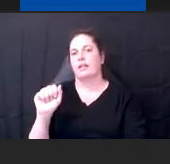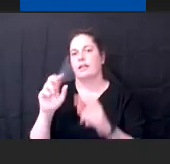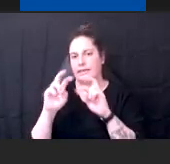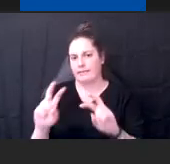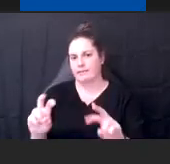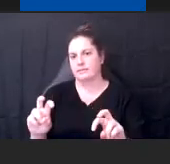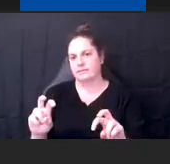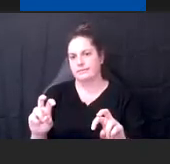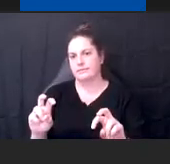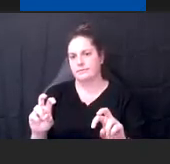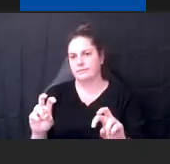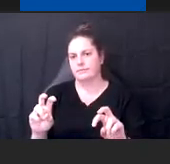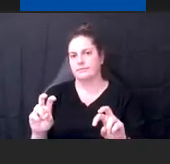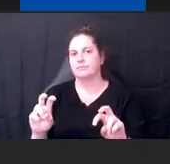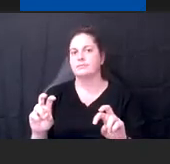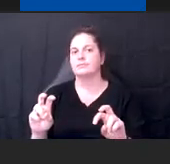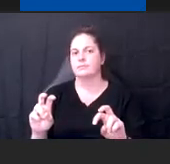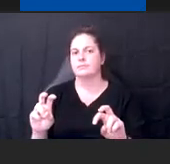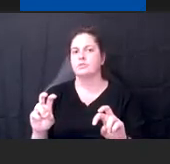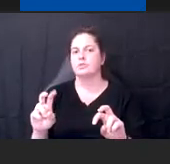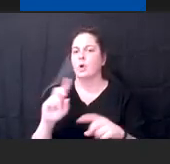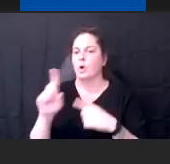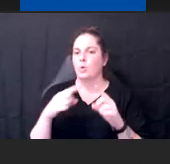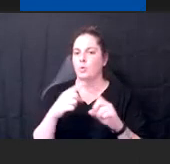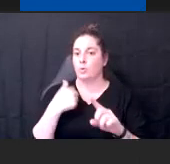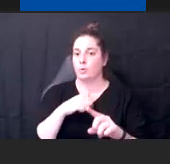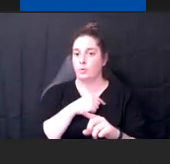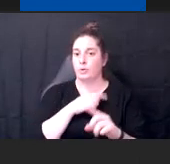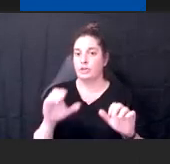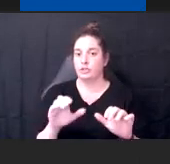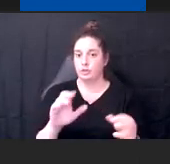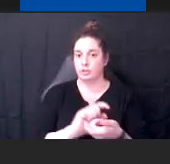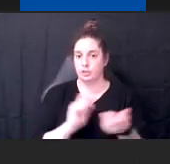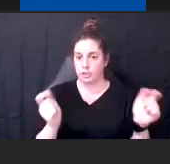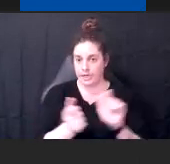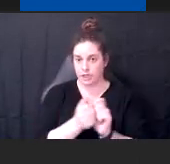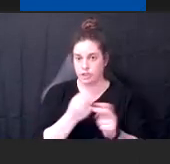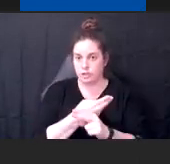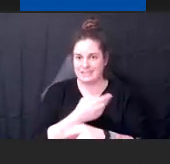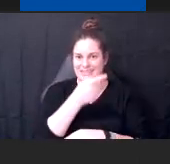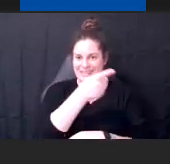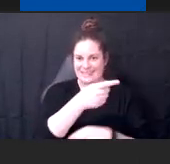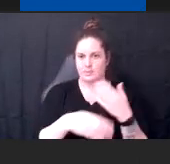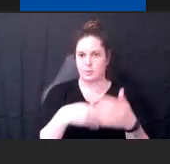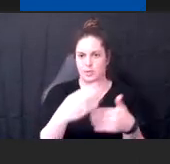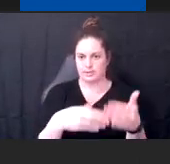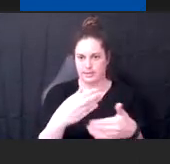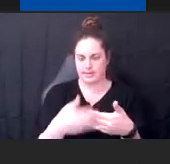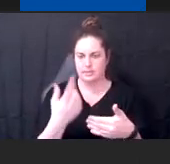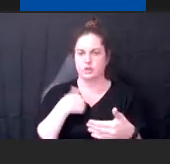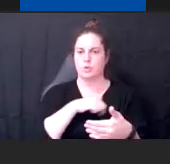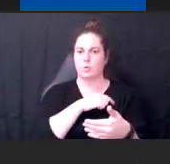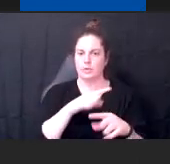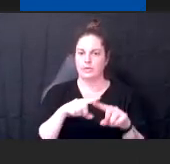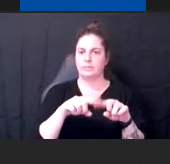when we do a conversion using the dimensional analysis method, we are relying on the fact that we